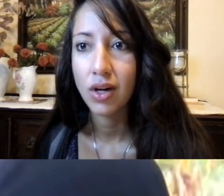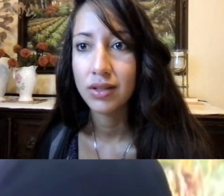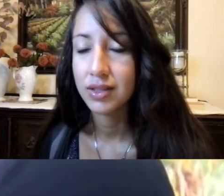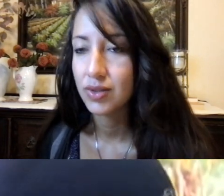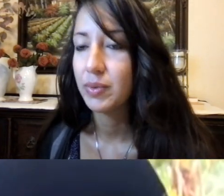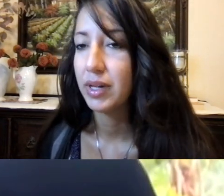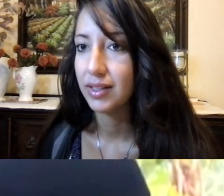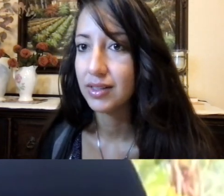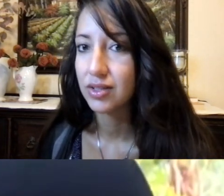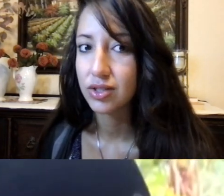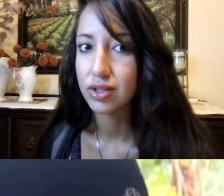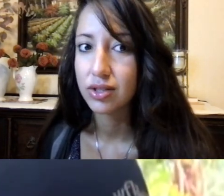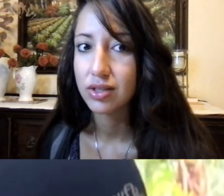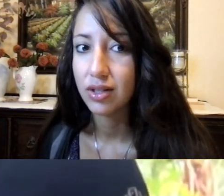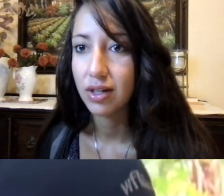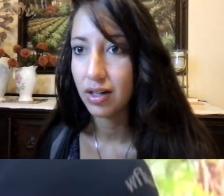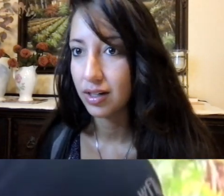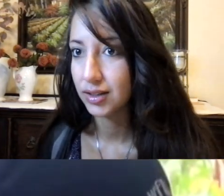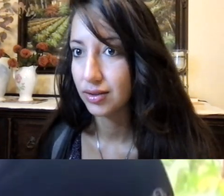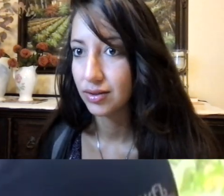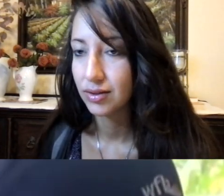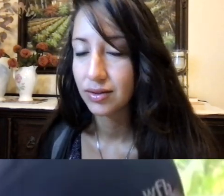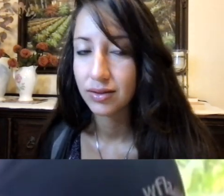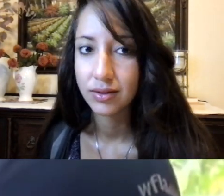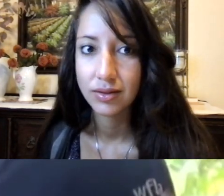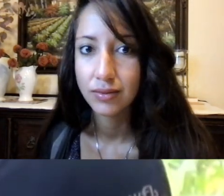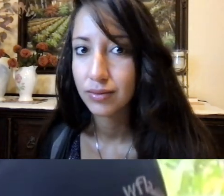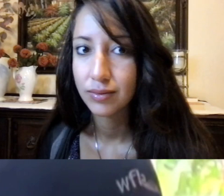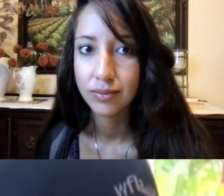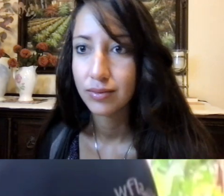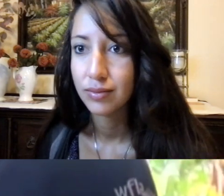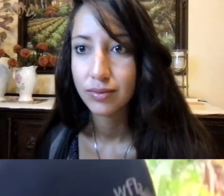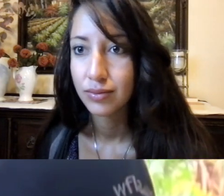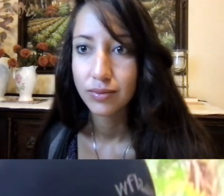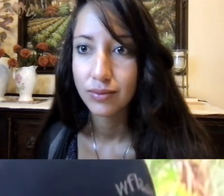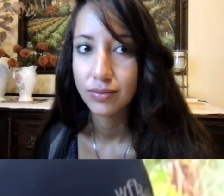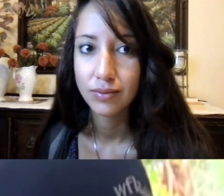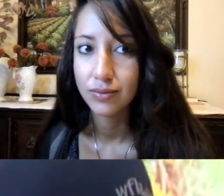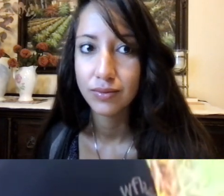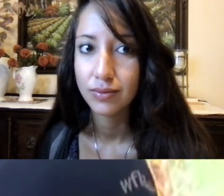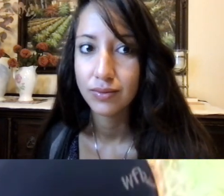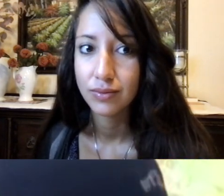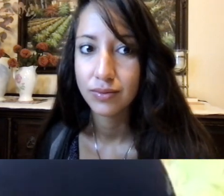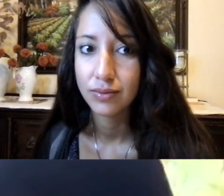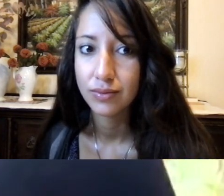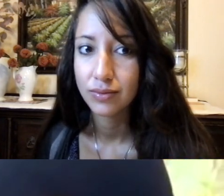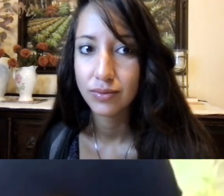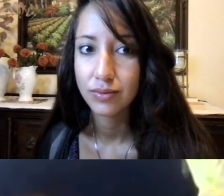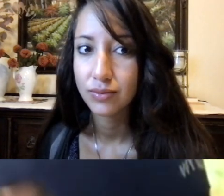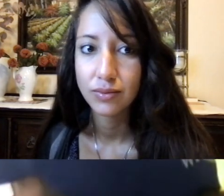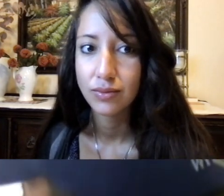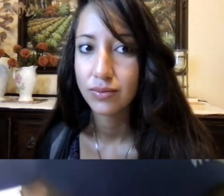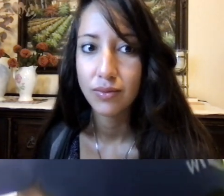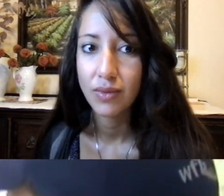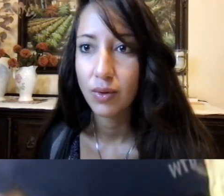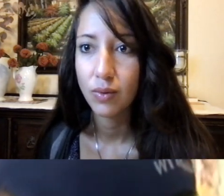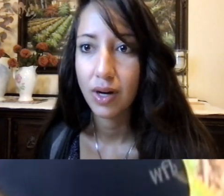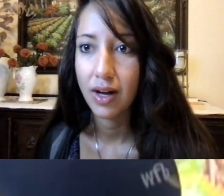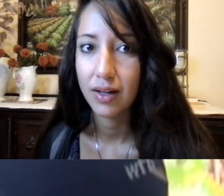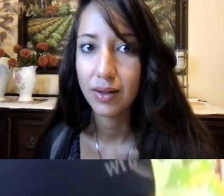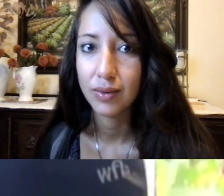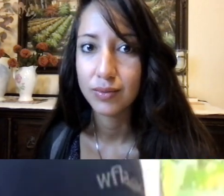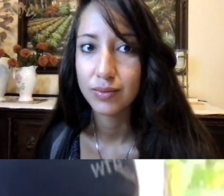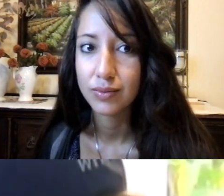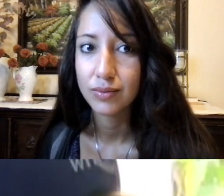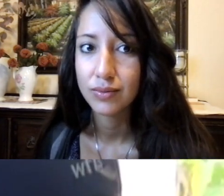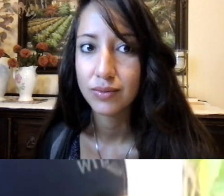renovation. All his repairs just gone. And so essentially, that's all going to have to be redone. Kitchen has to be gutted, bathroom.